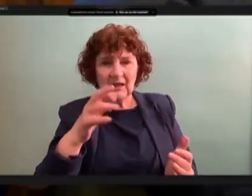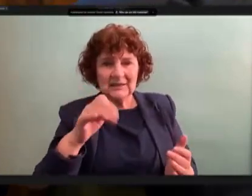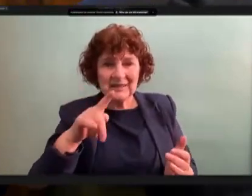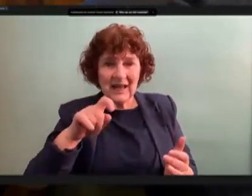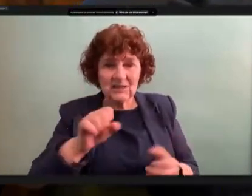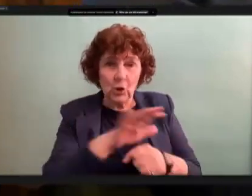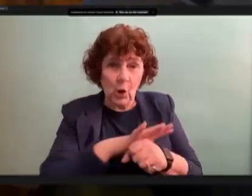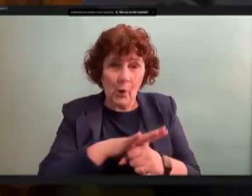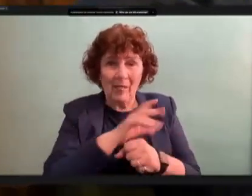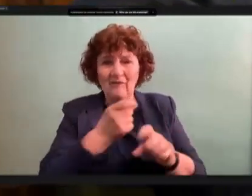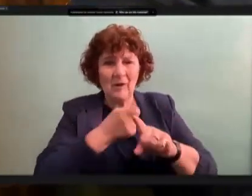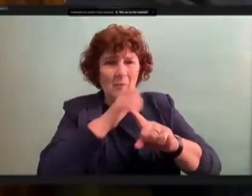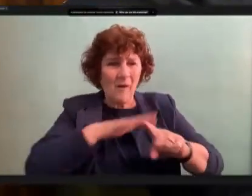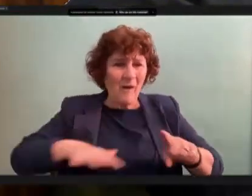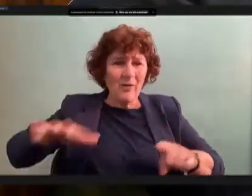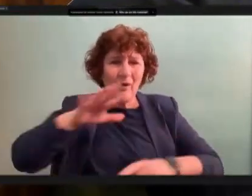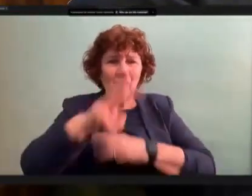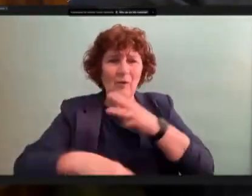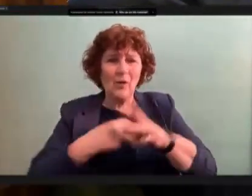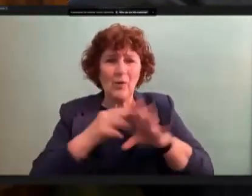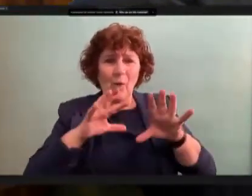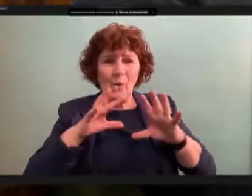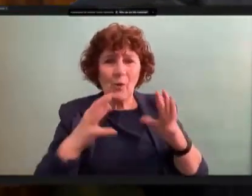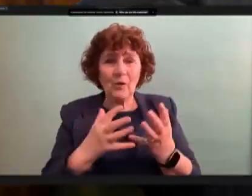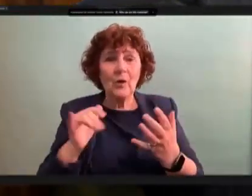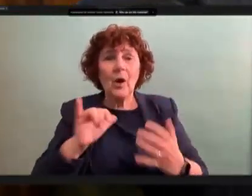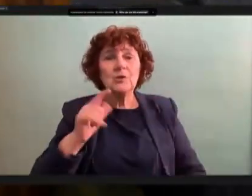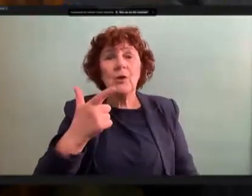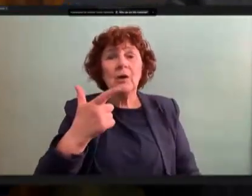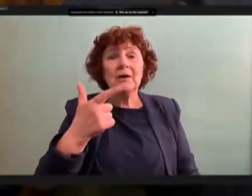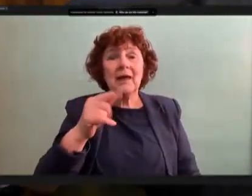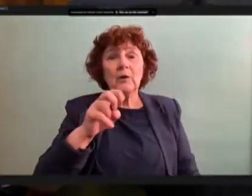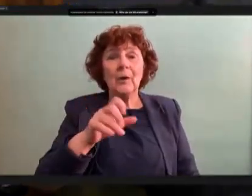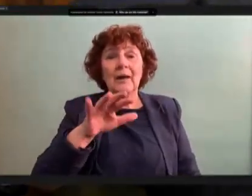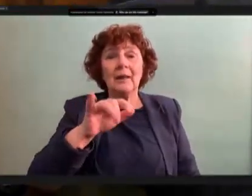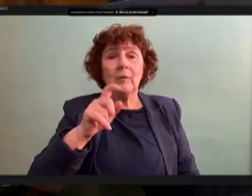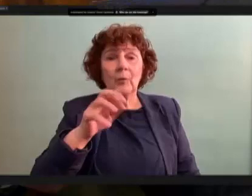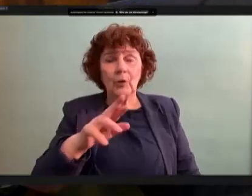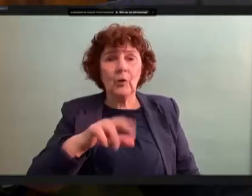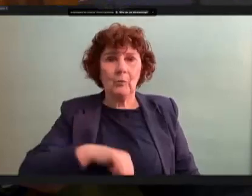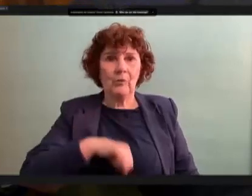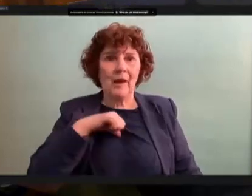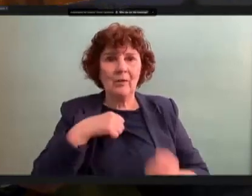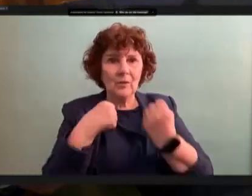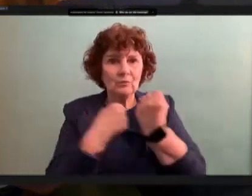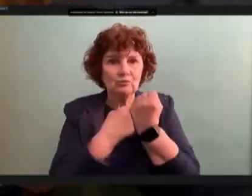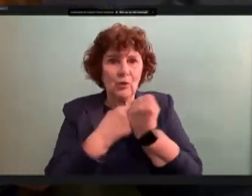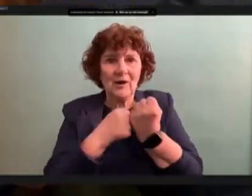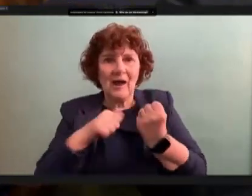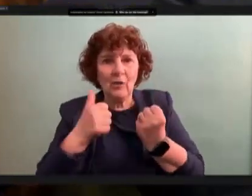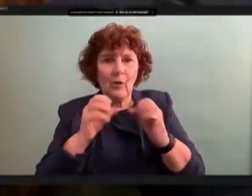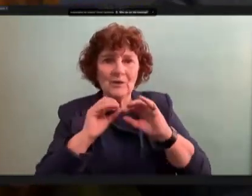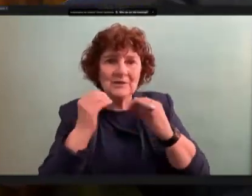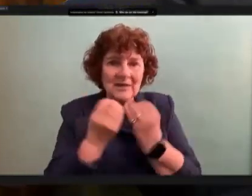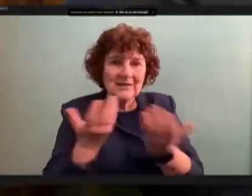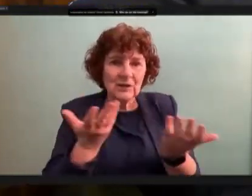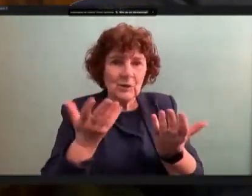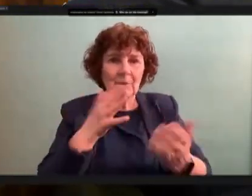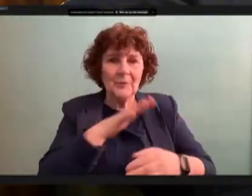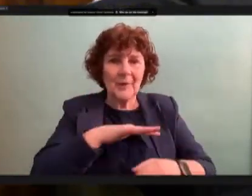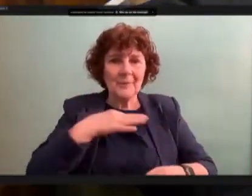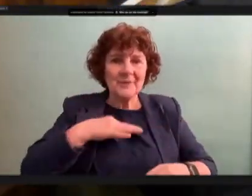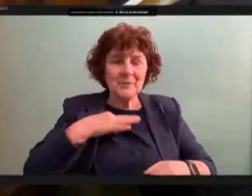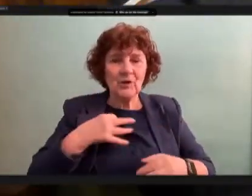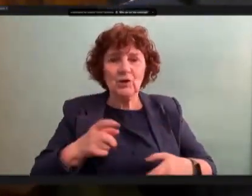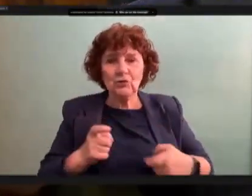world. The Clipper Fleet also takes pride in supporting local organizations through donations, community enrichment, and hosting